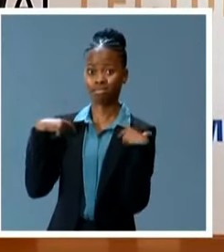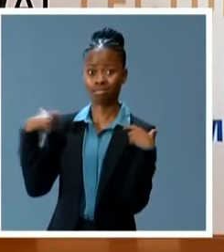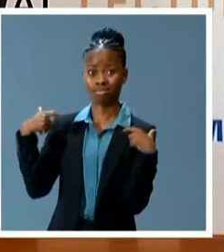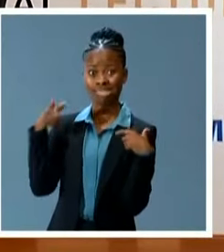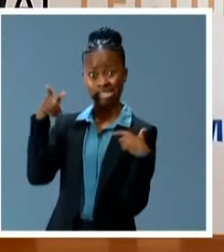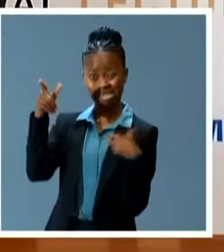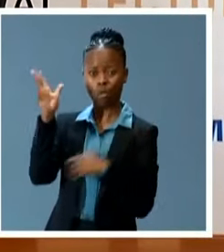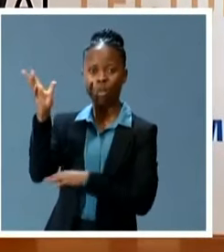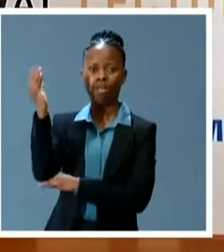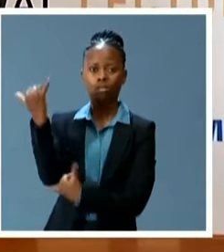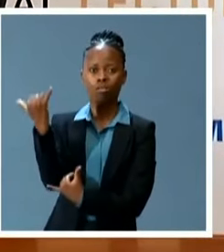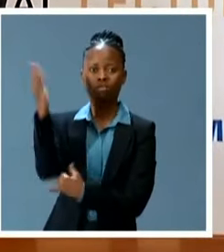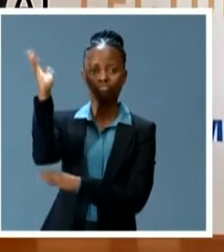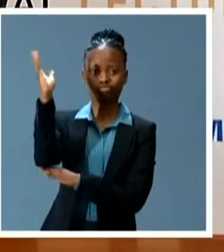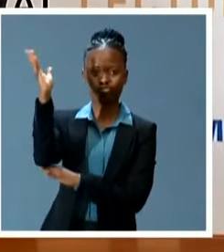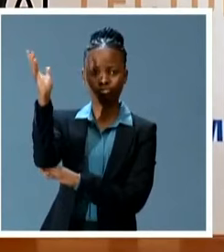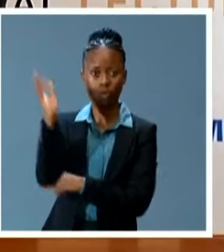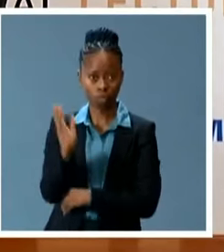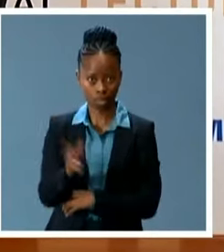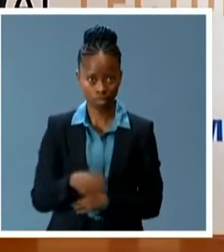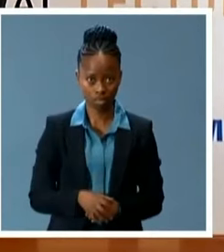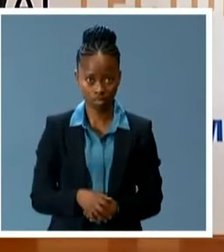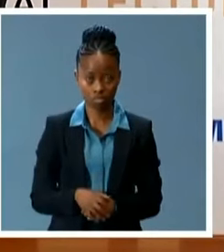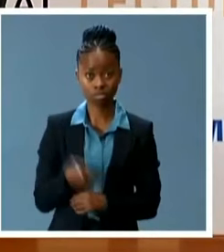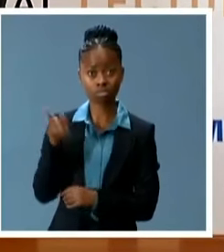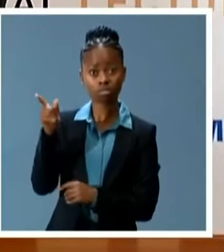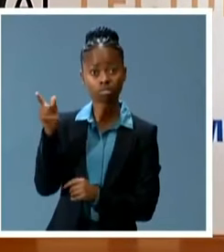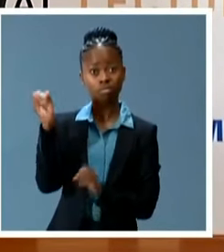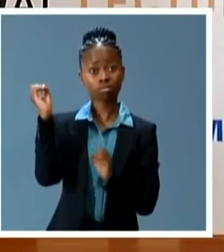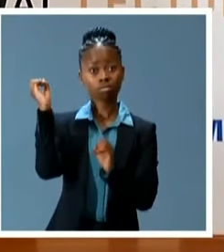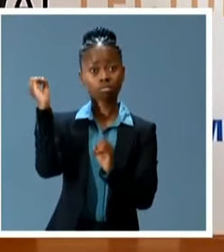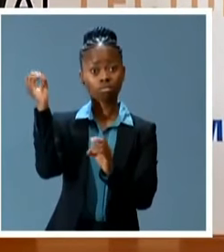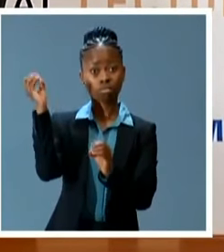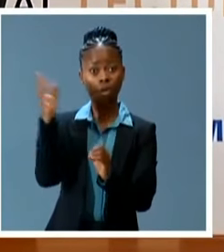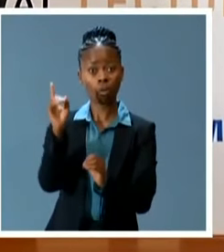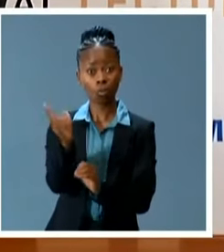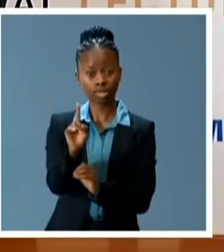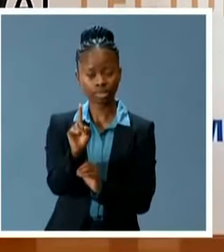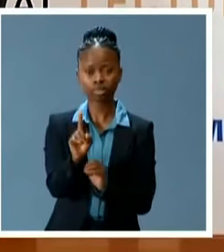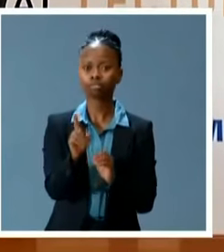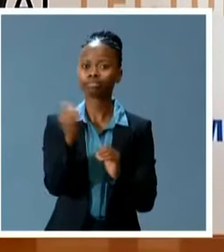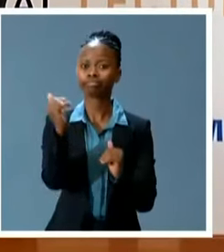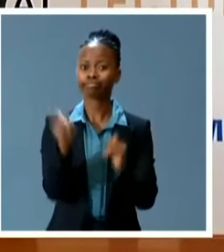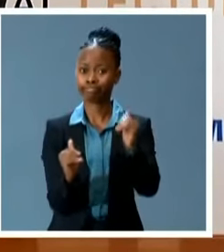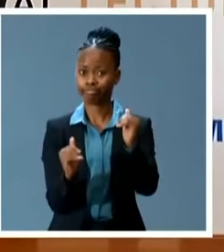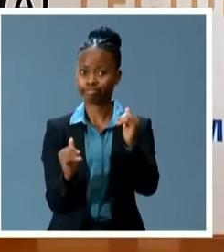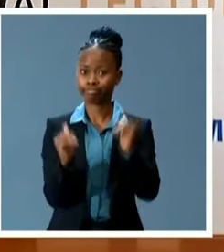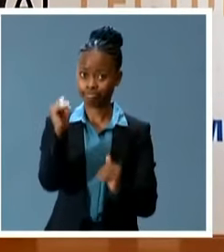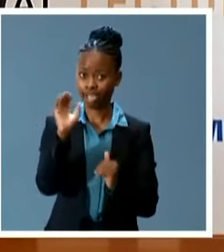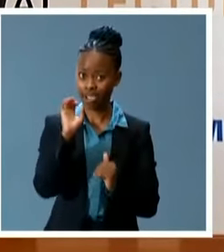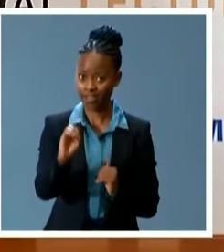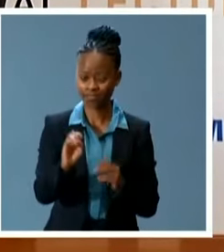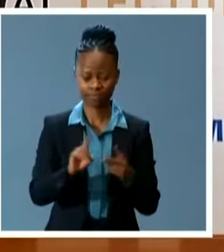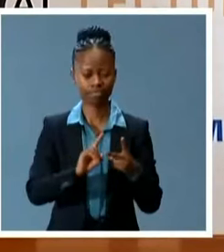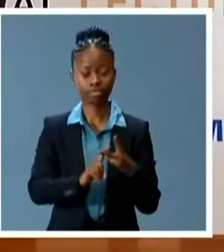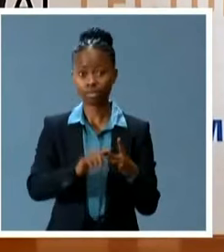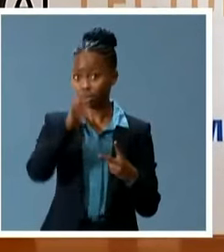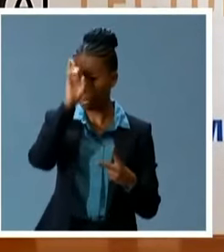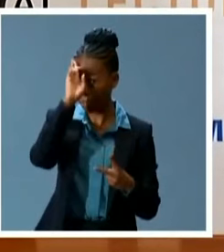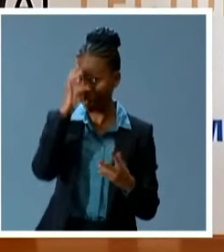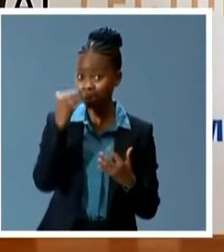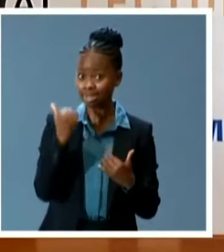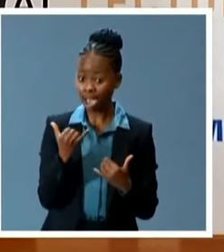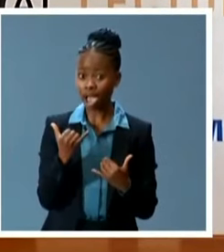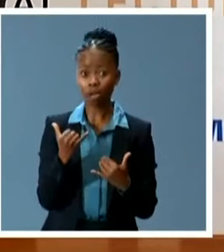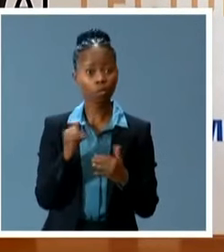Mandela Annual Lecture on tackling the inequality pandemic, a new social contract for a